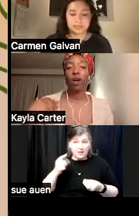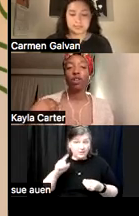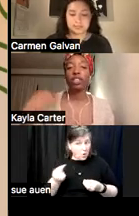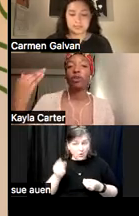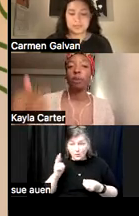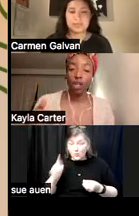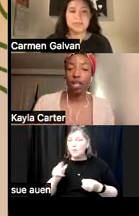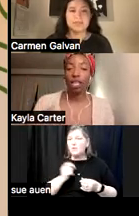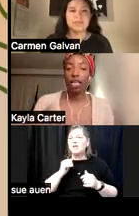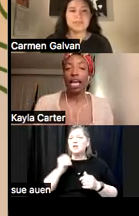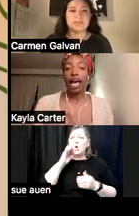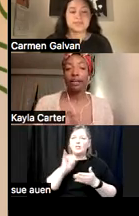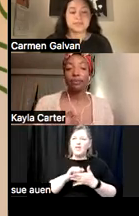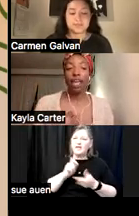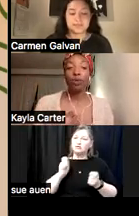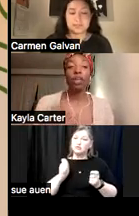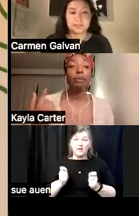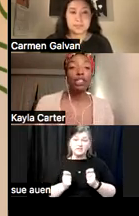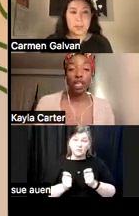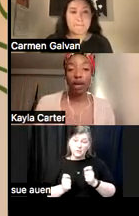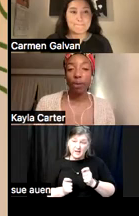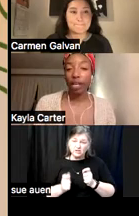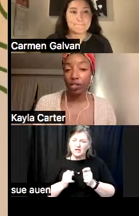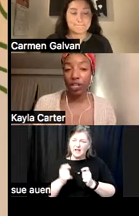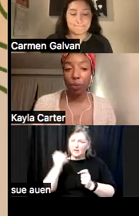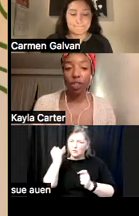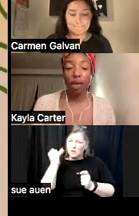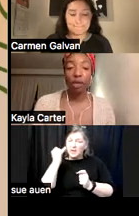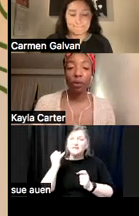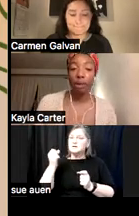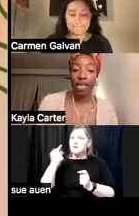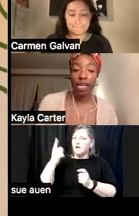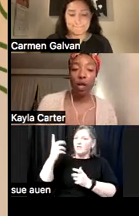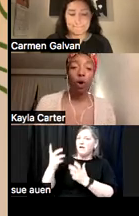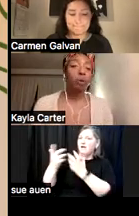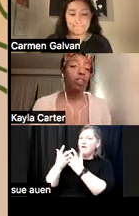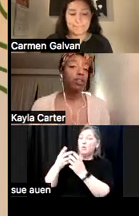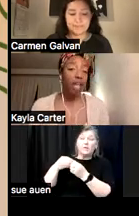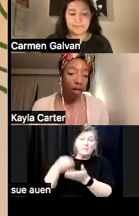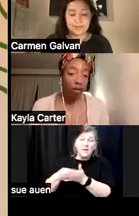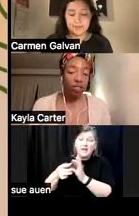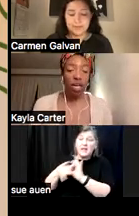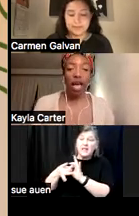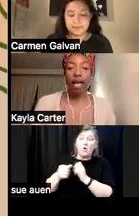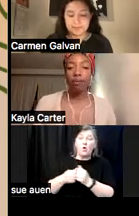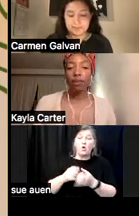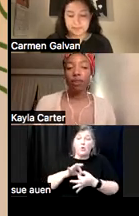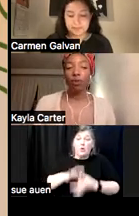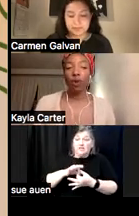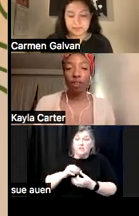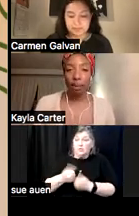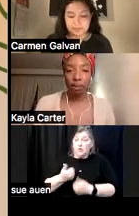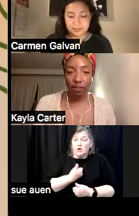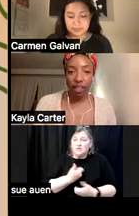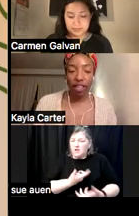for transformation and reimagining a relationship, whether that be with money or with ourselves,